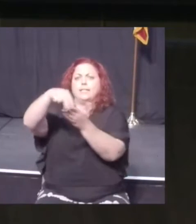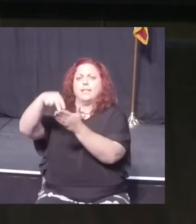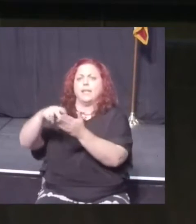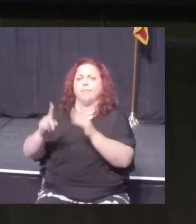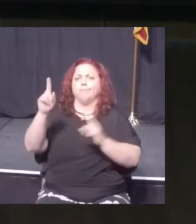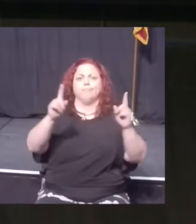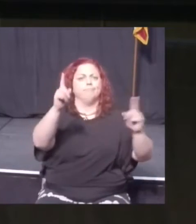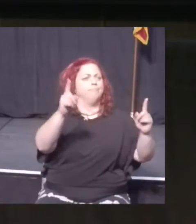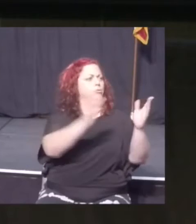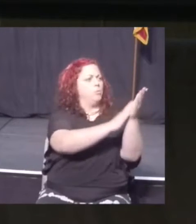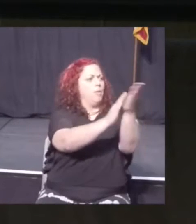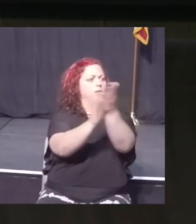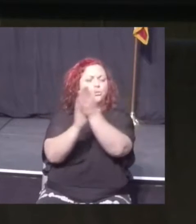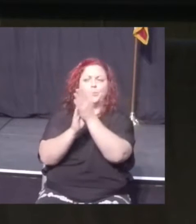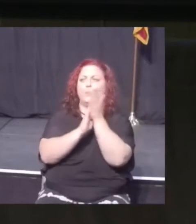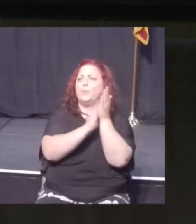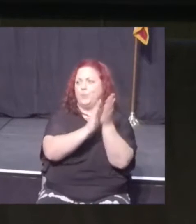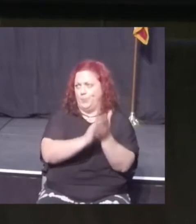applause.